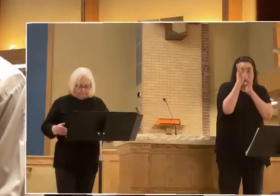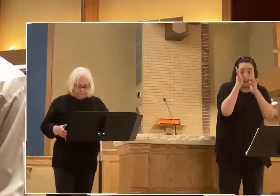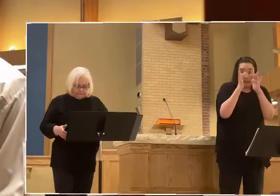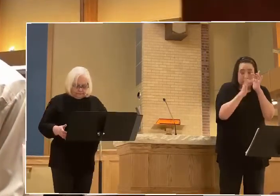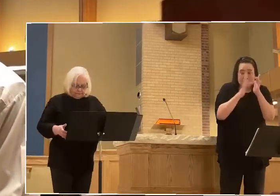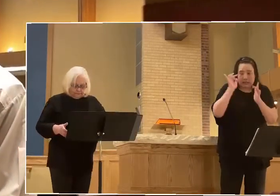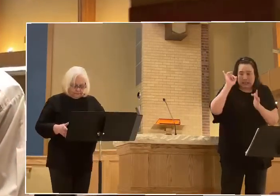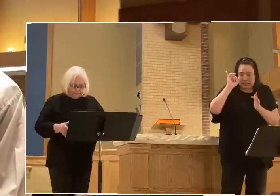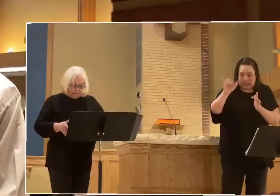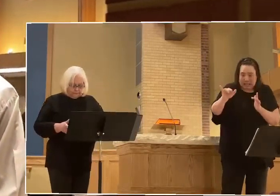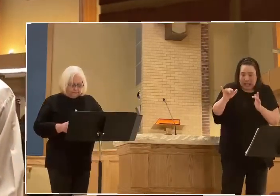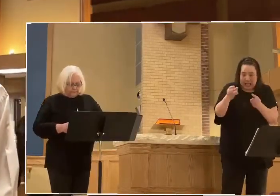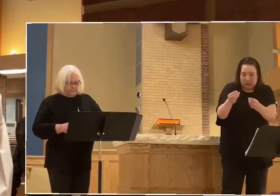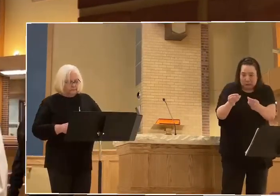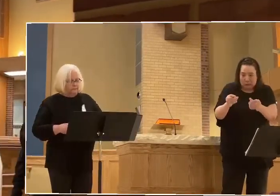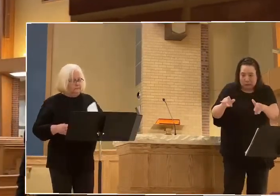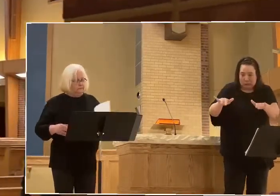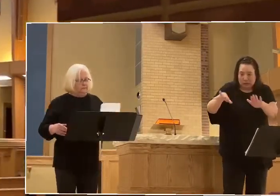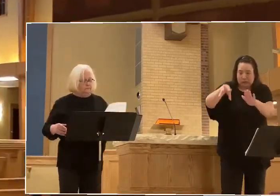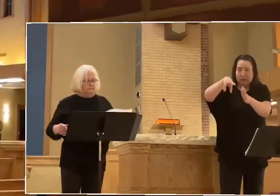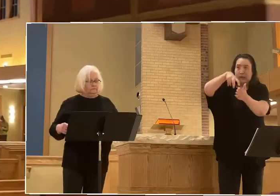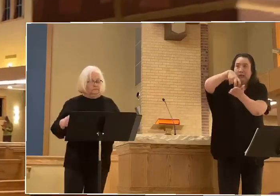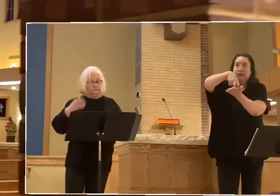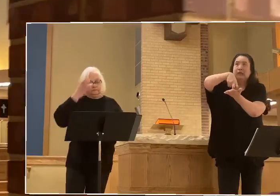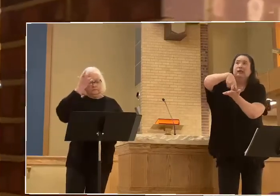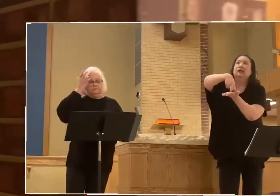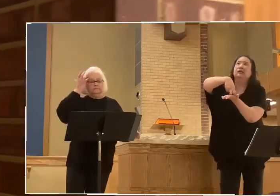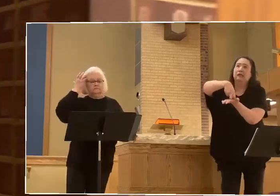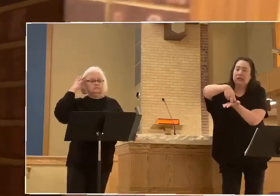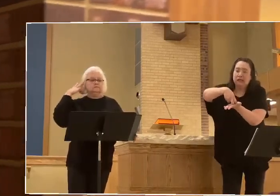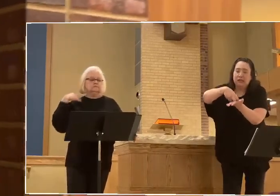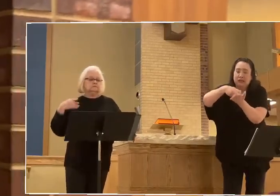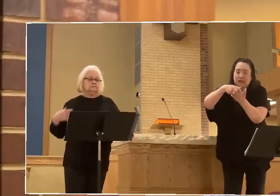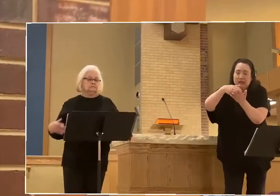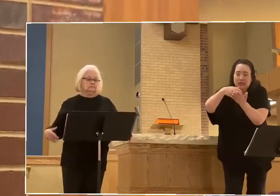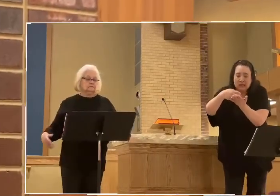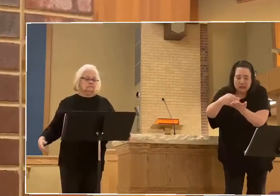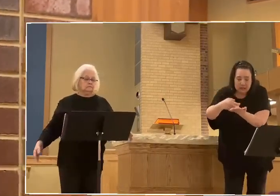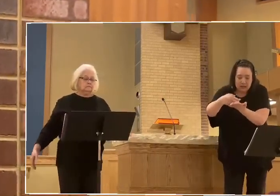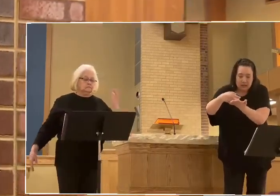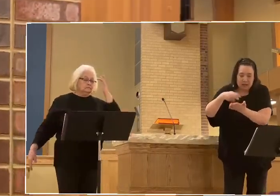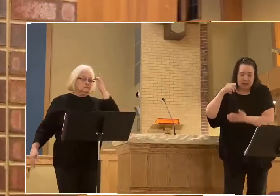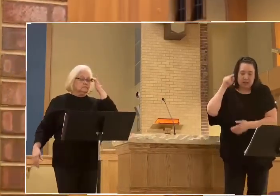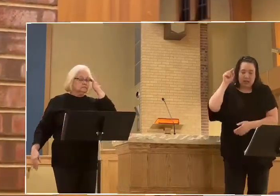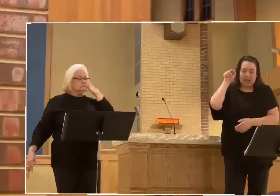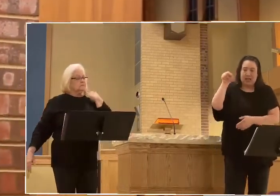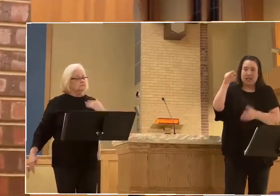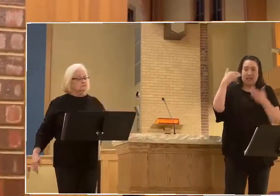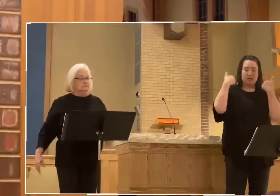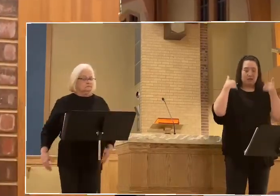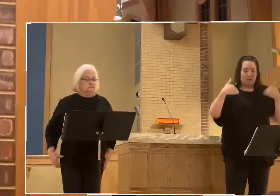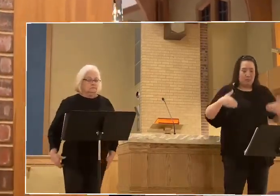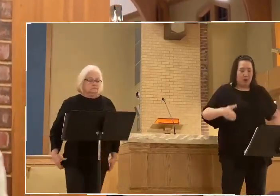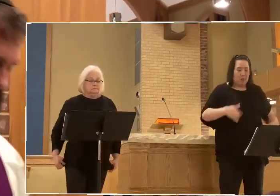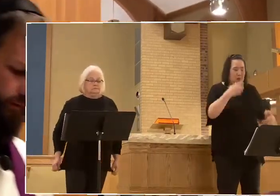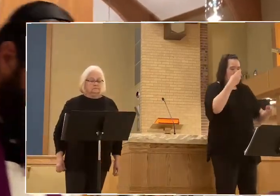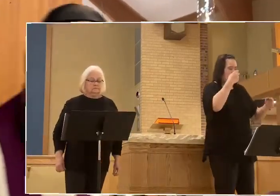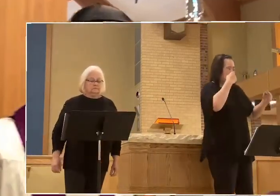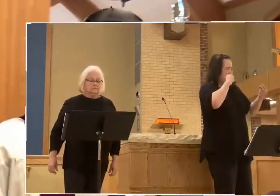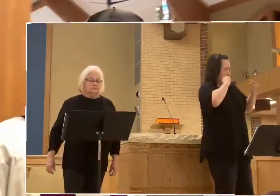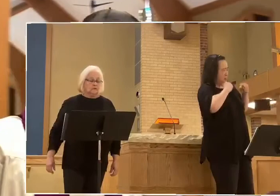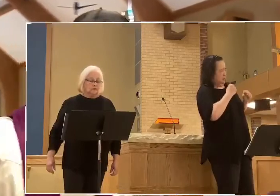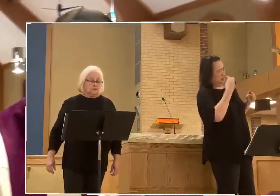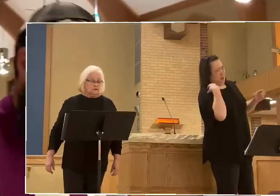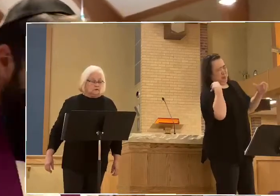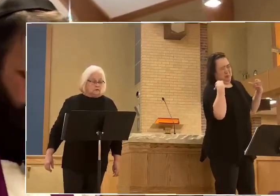Prostrate on the dust he crumbled, flogged in body he